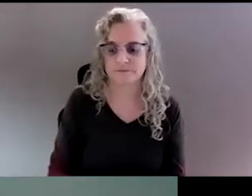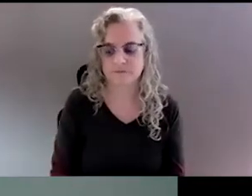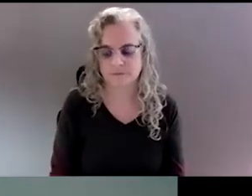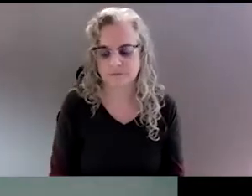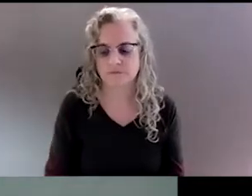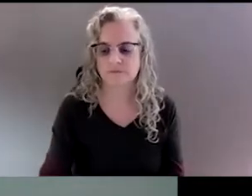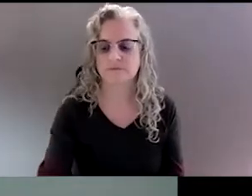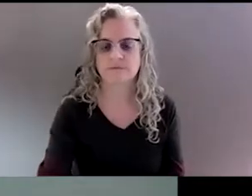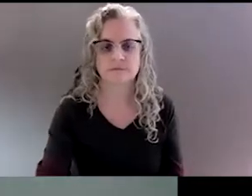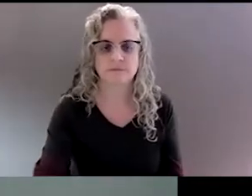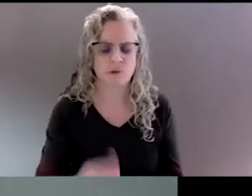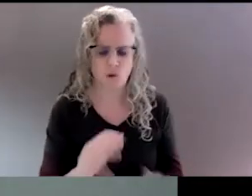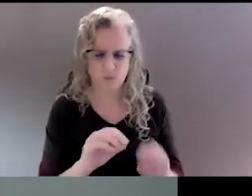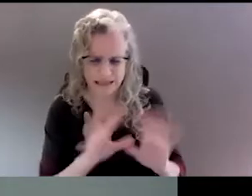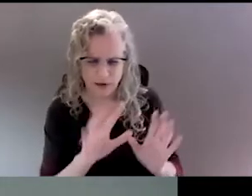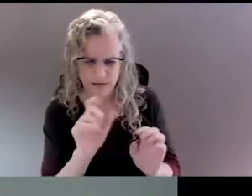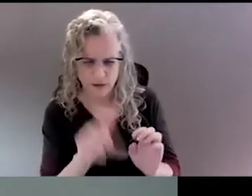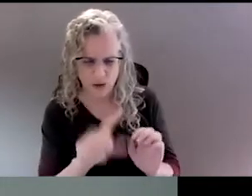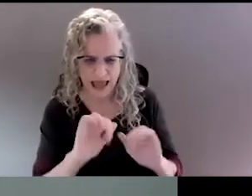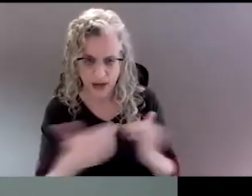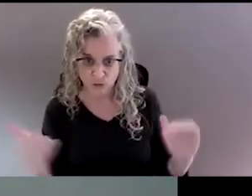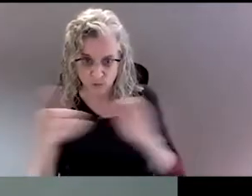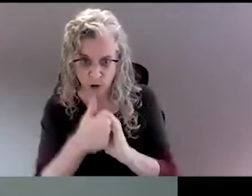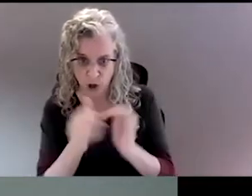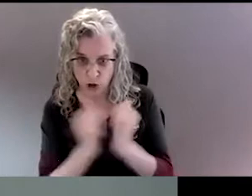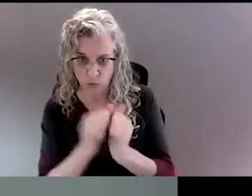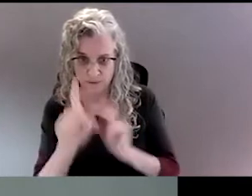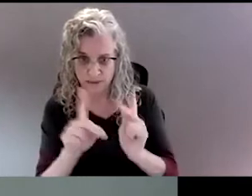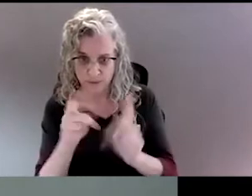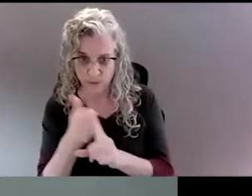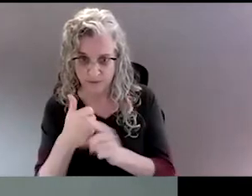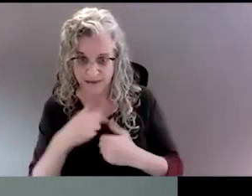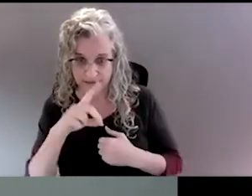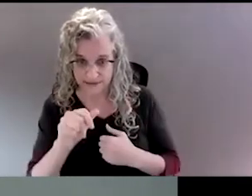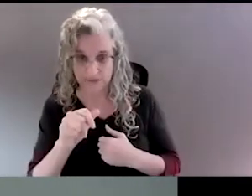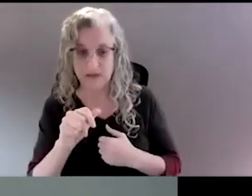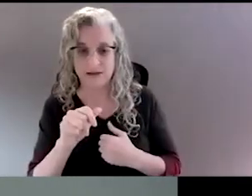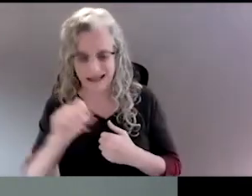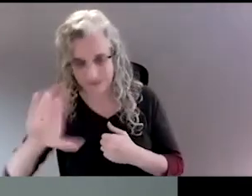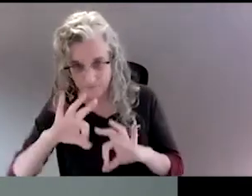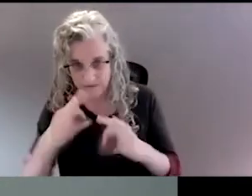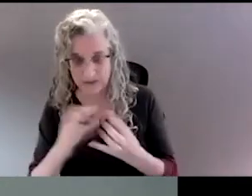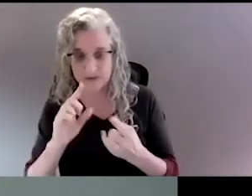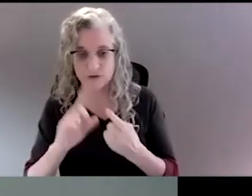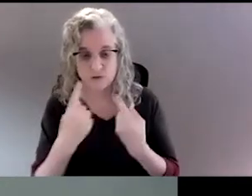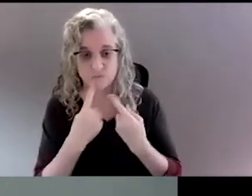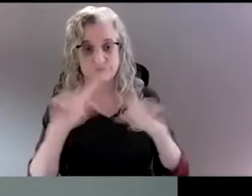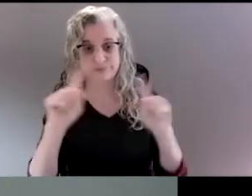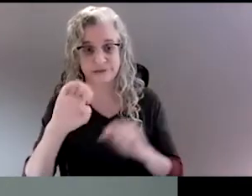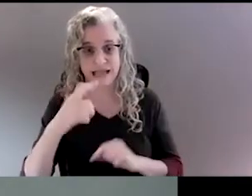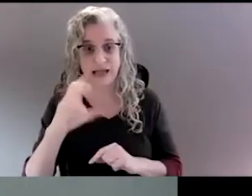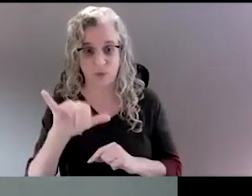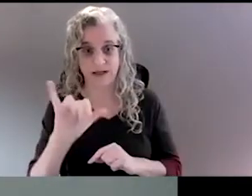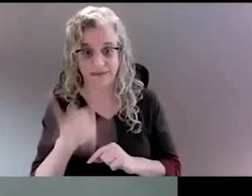in partnership with people with disabilities and their families to achieve equity? I think we start